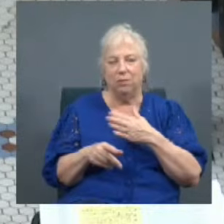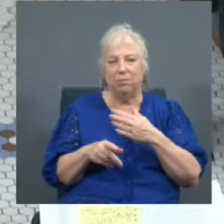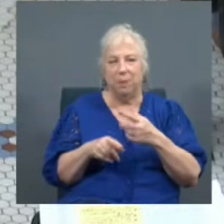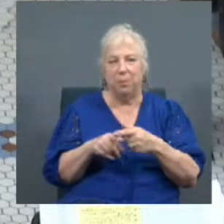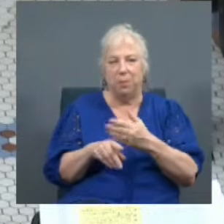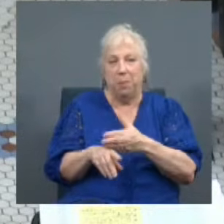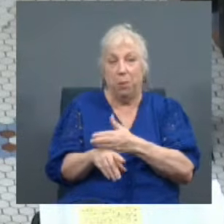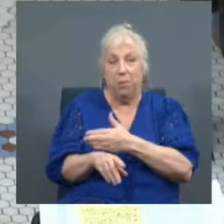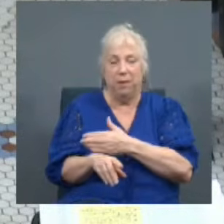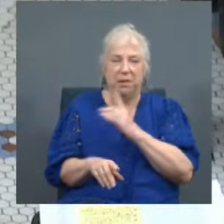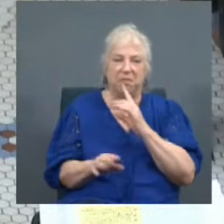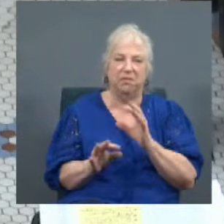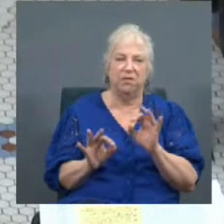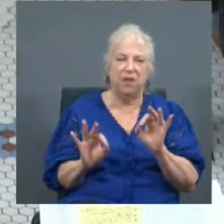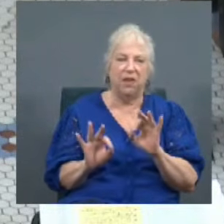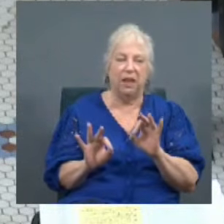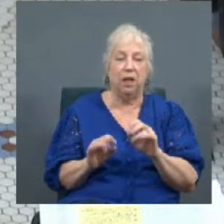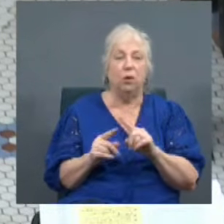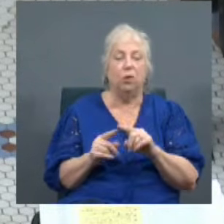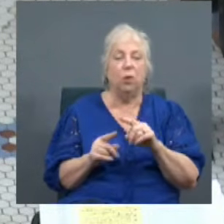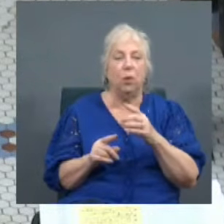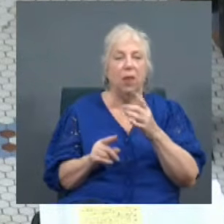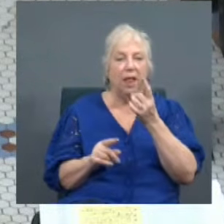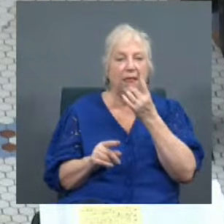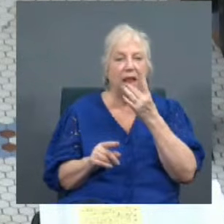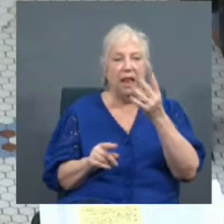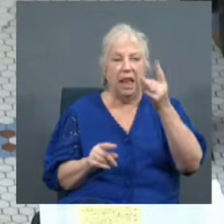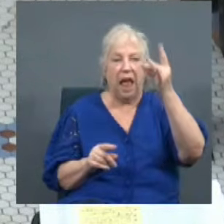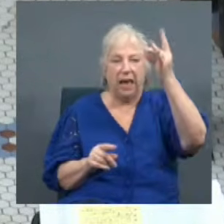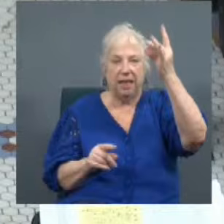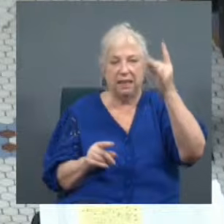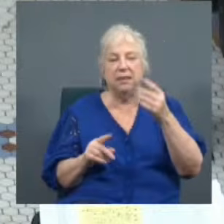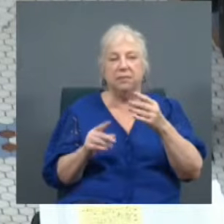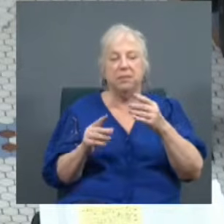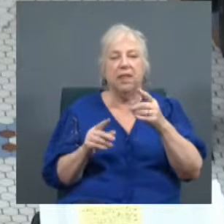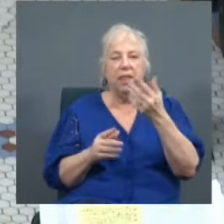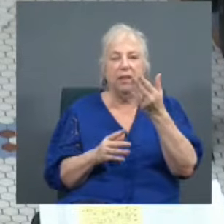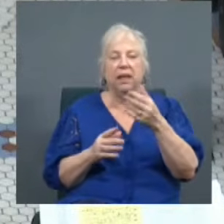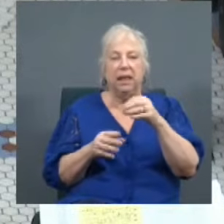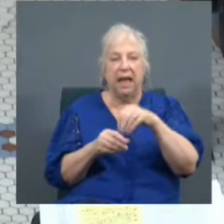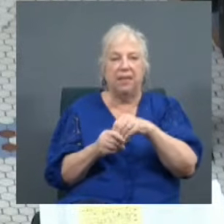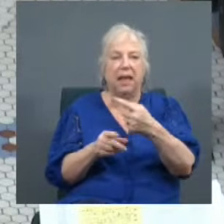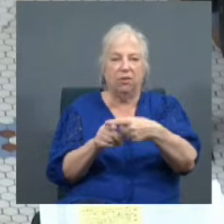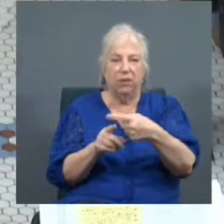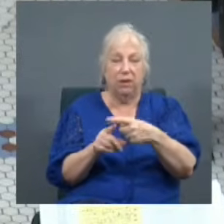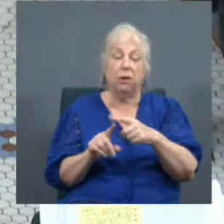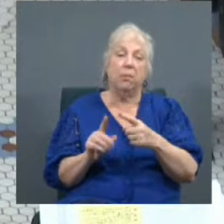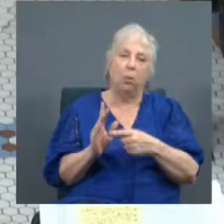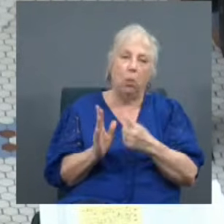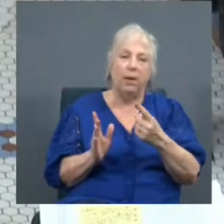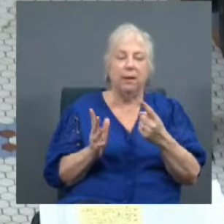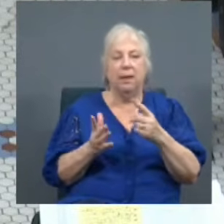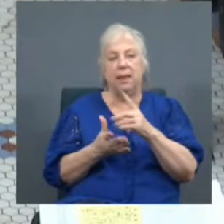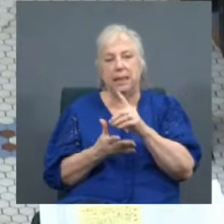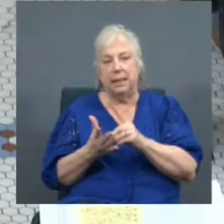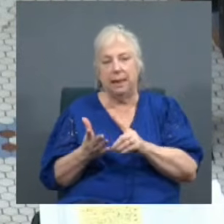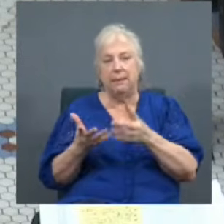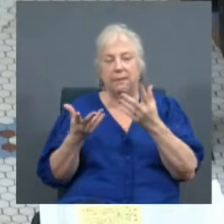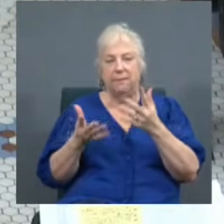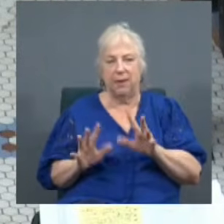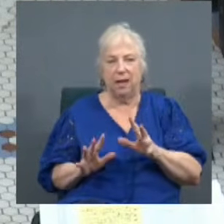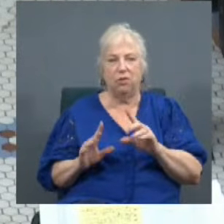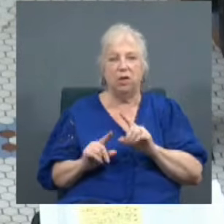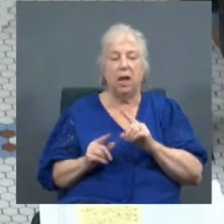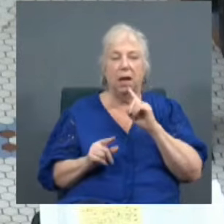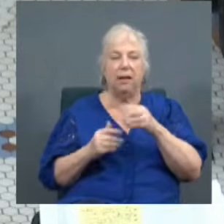minimal improvements to the signals there. However, once the project was designed and it was going to go